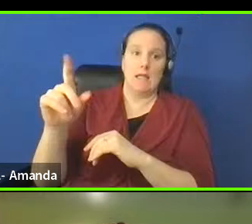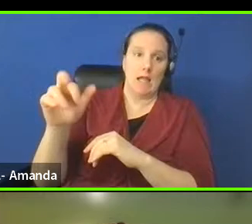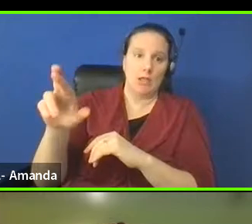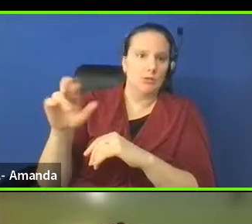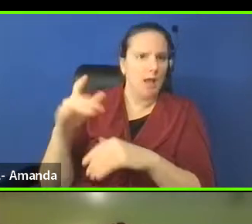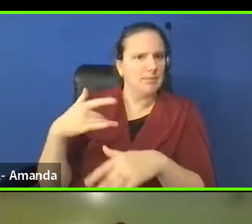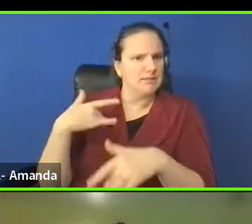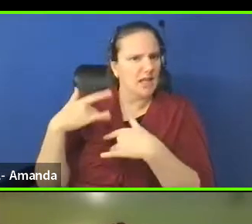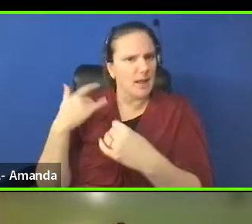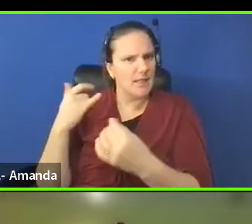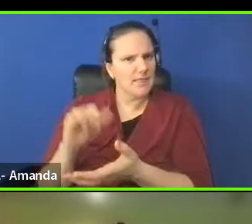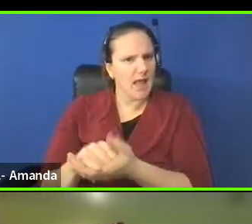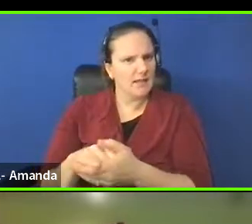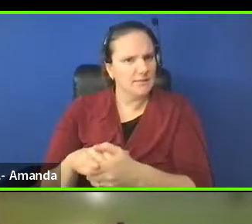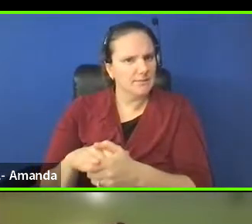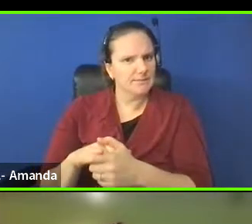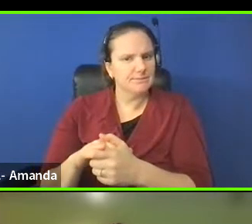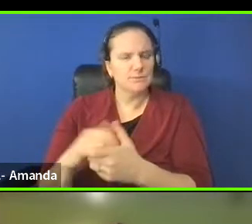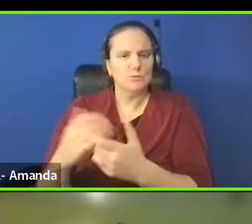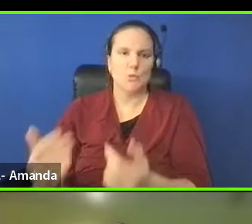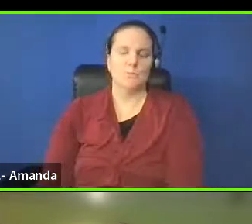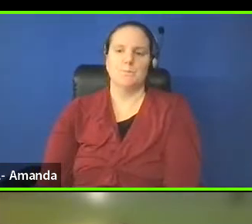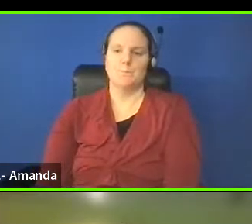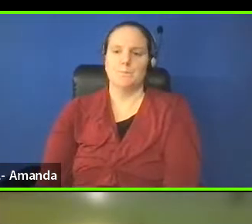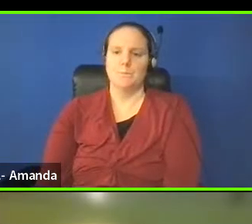excited about it. So